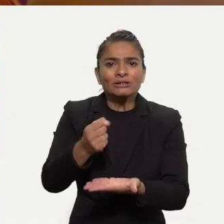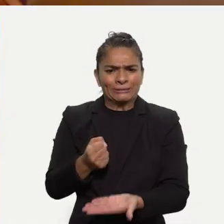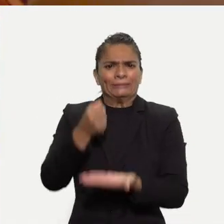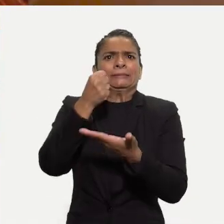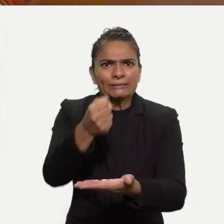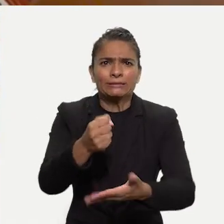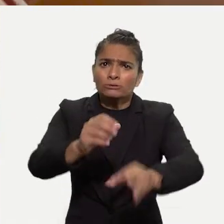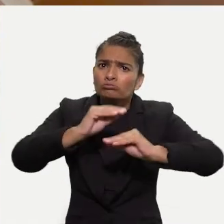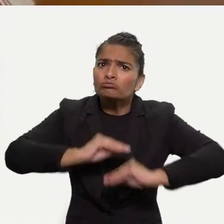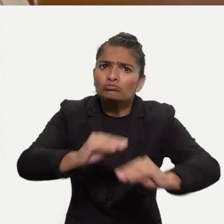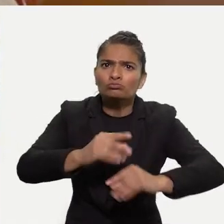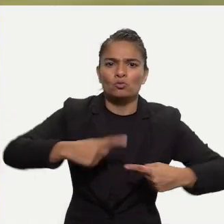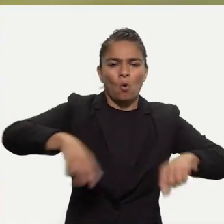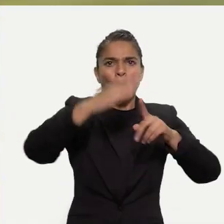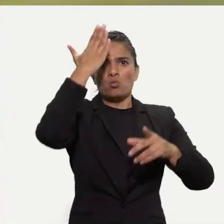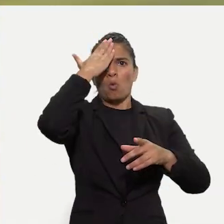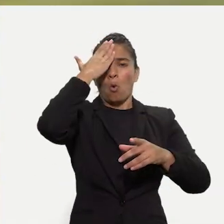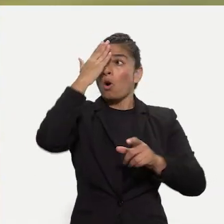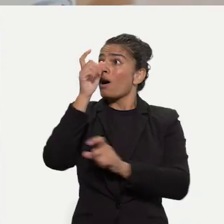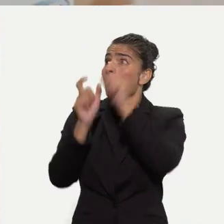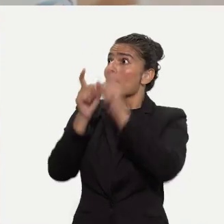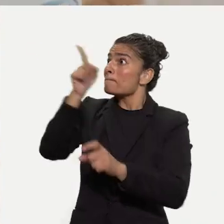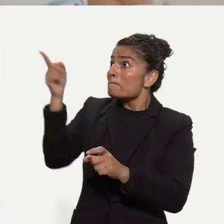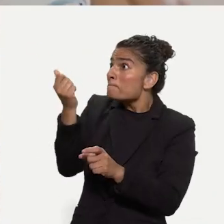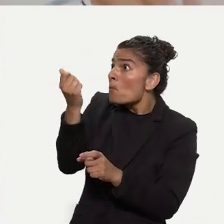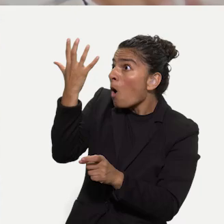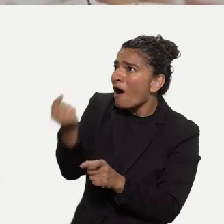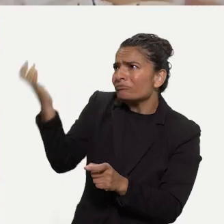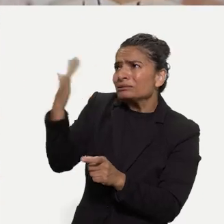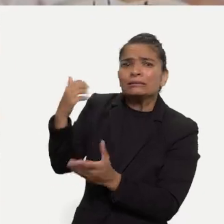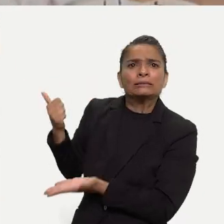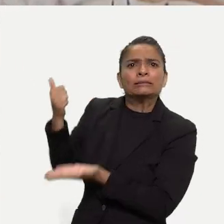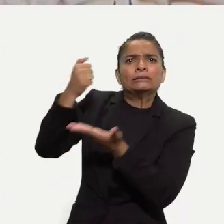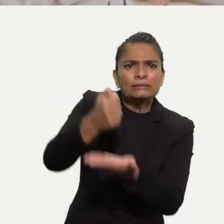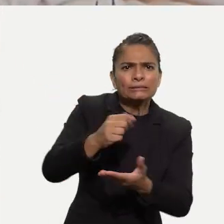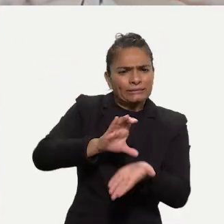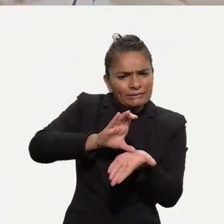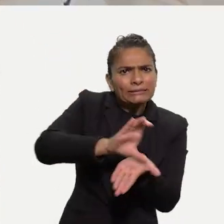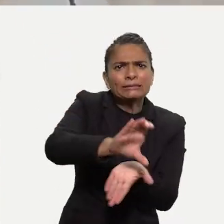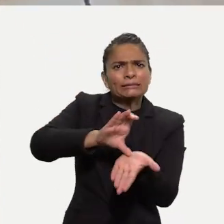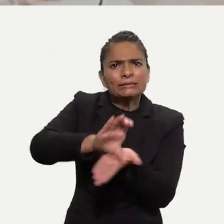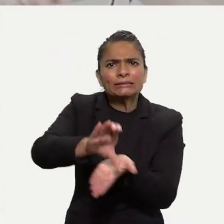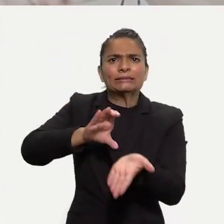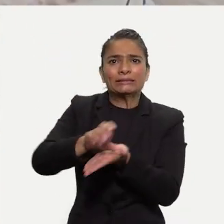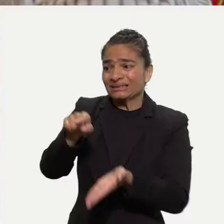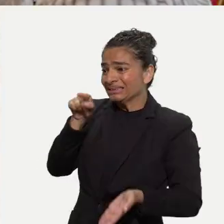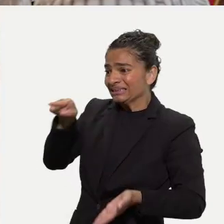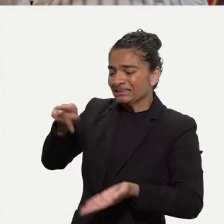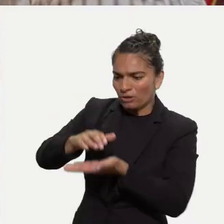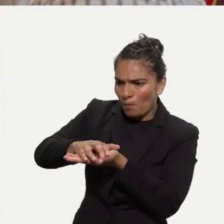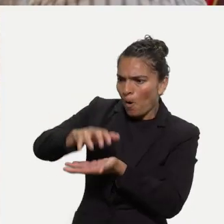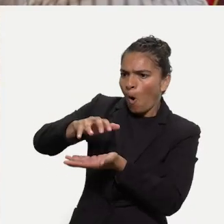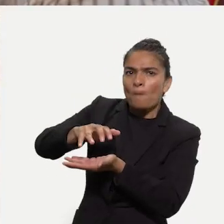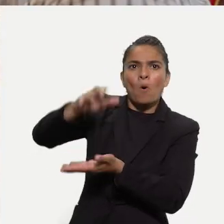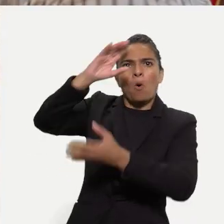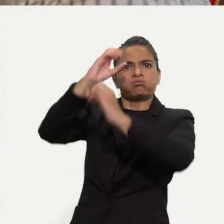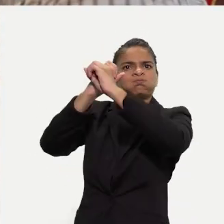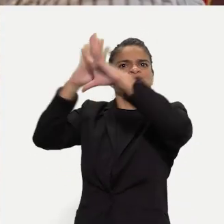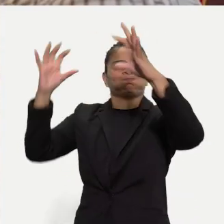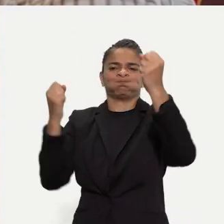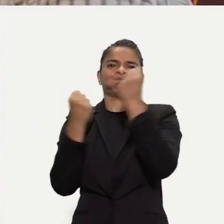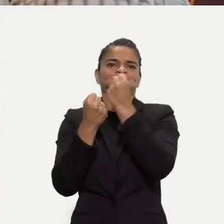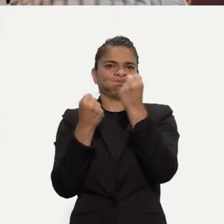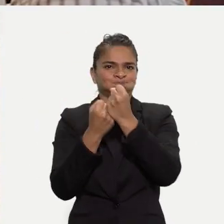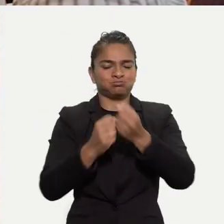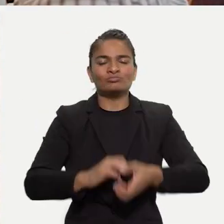into trying to strengthen the financial capacity through looking into donors to possibly fund us